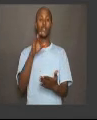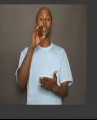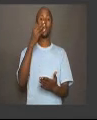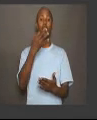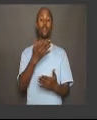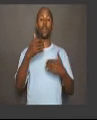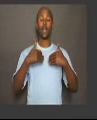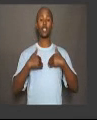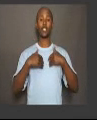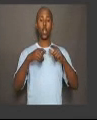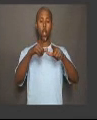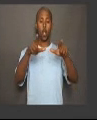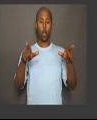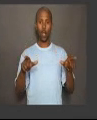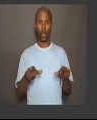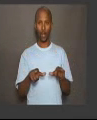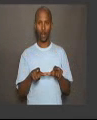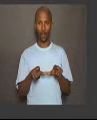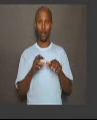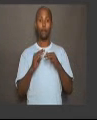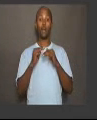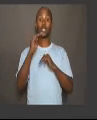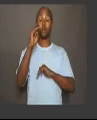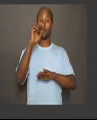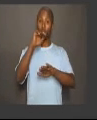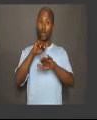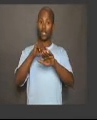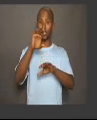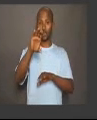a local maximum at C.